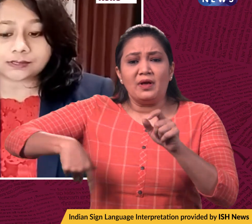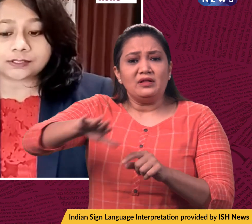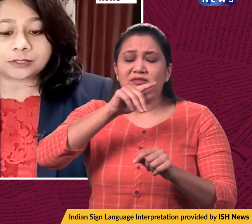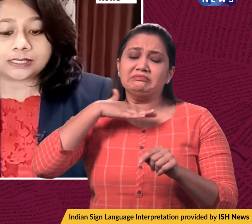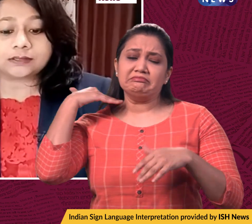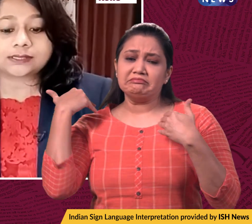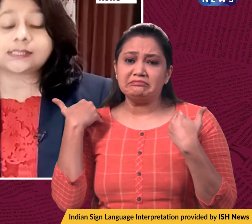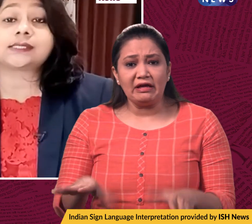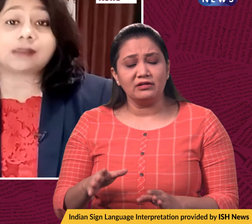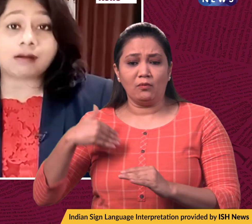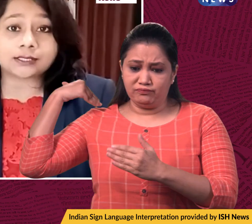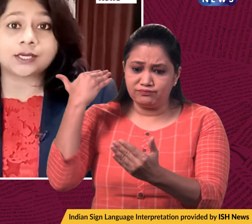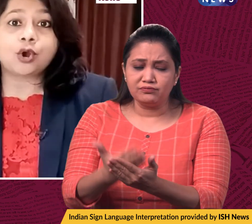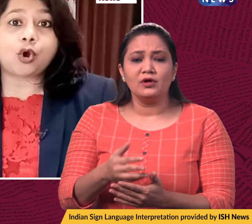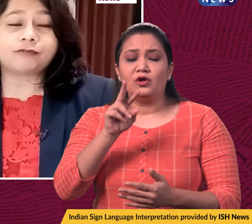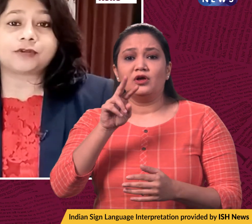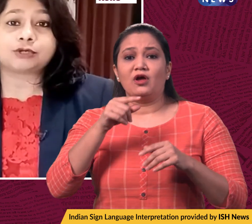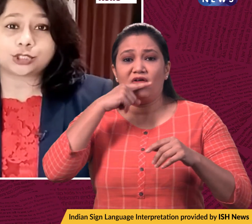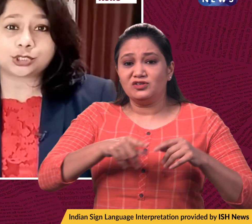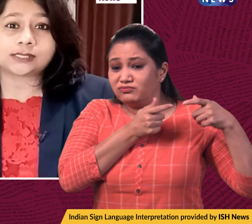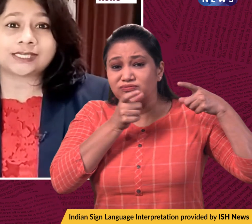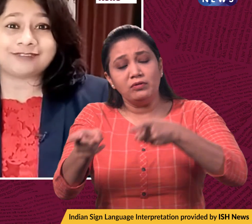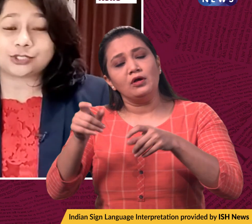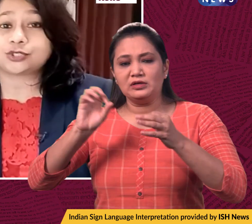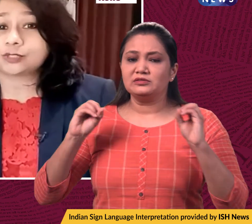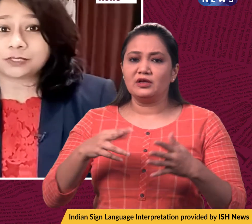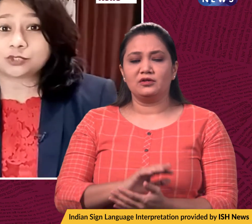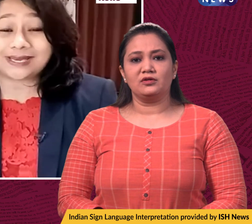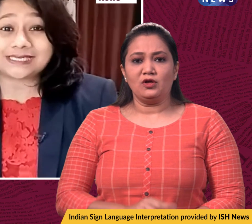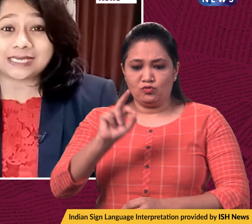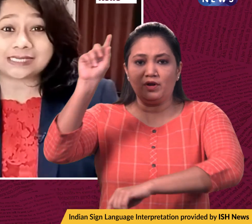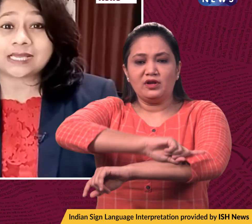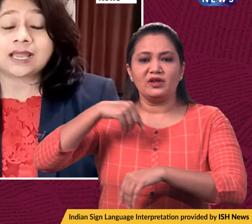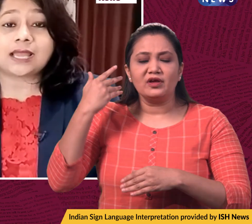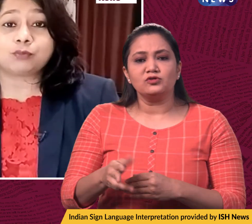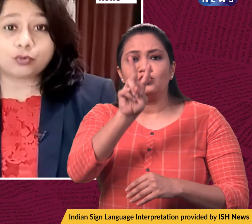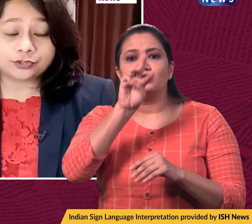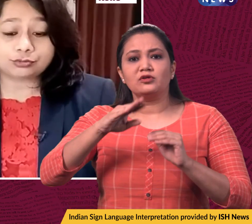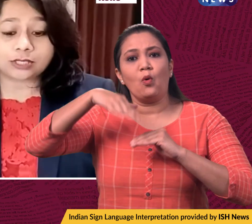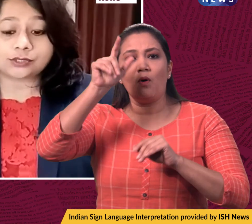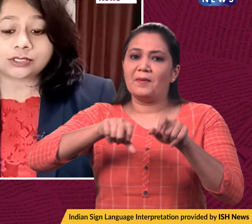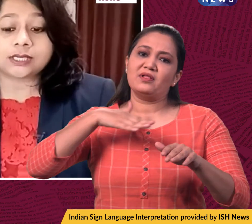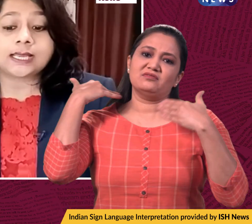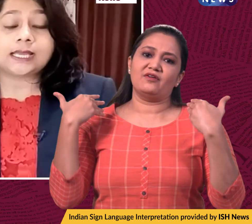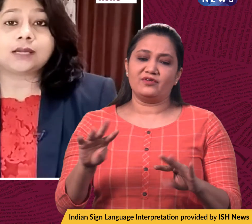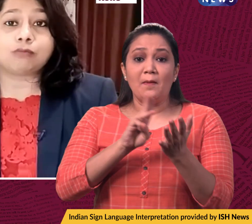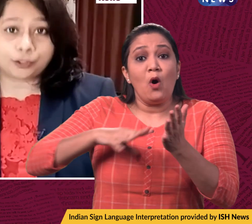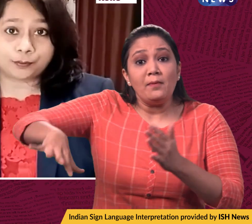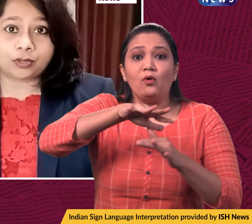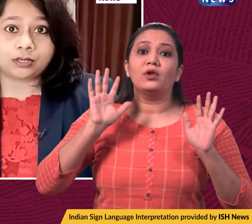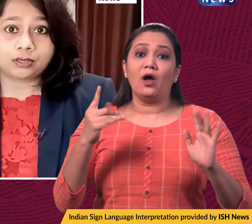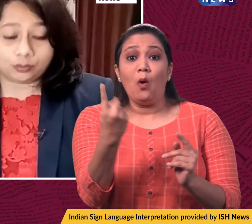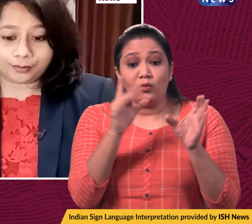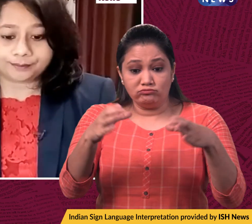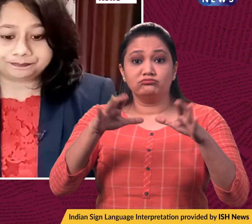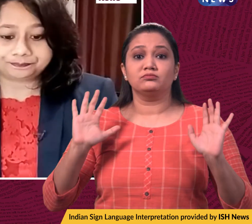2,000 residents have been killed since the start of Russia's invasion. So it's been 20 days and more than 2,000 in